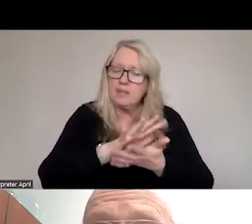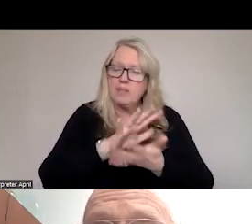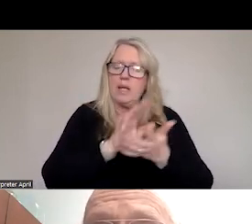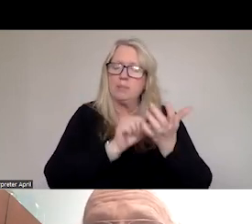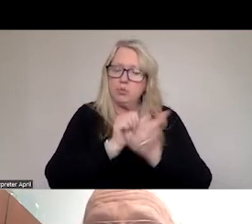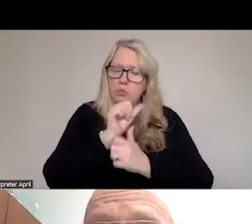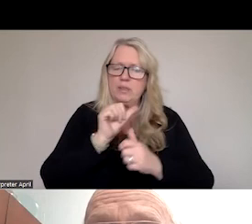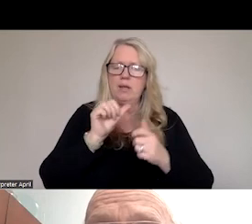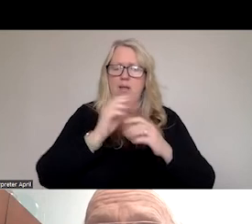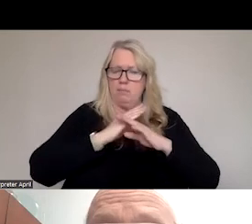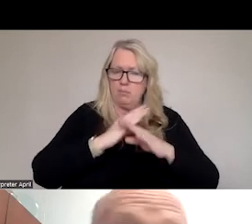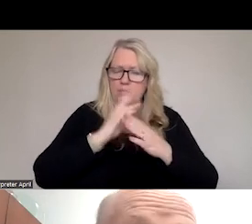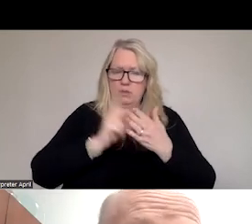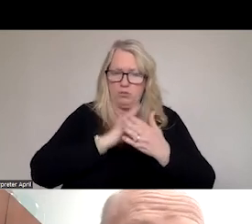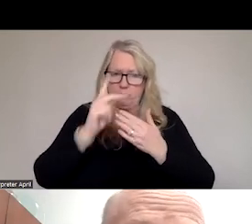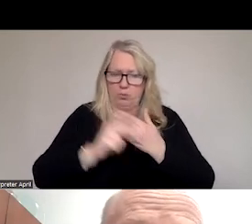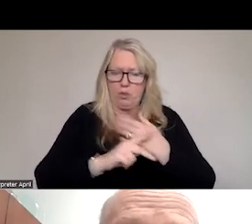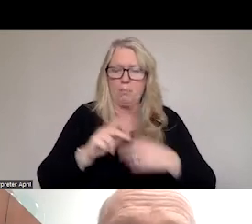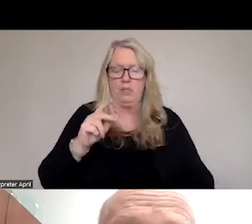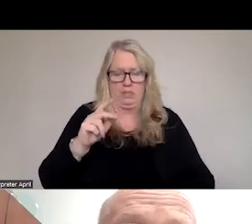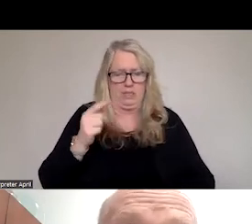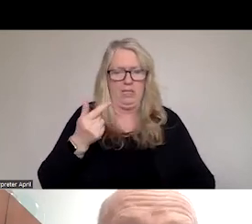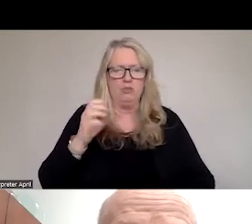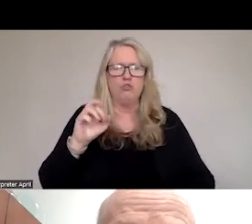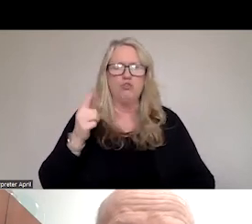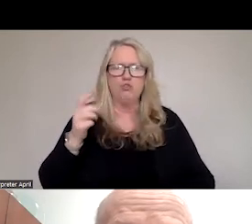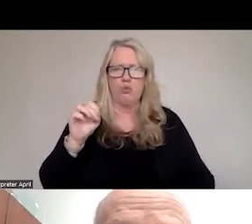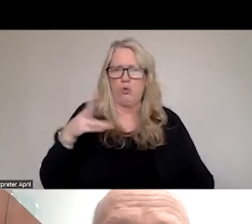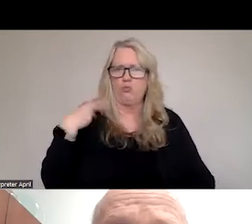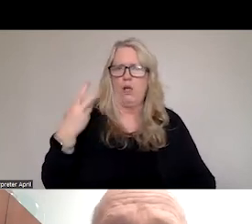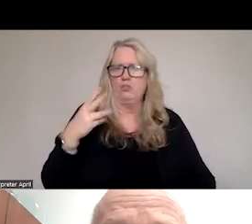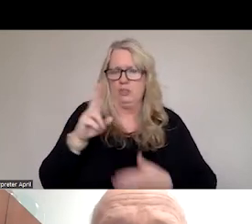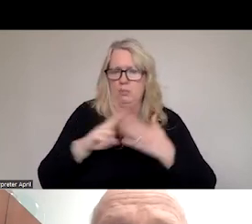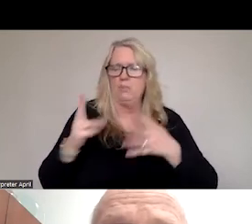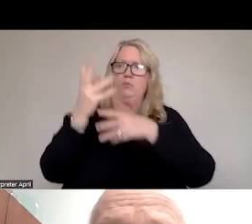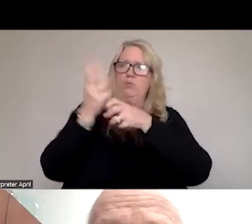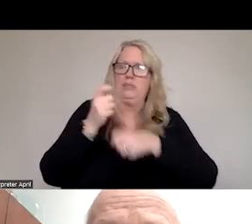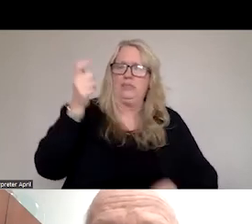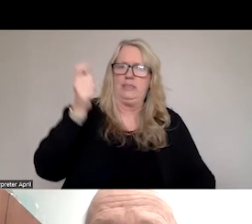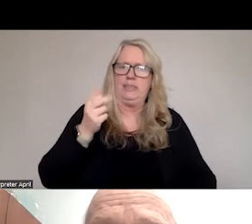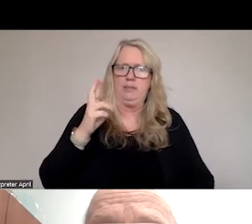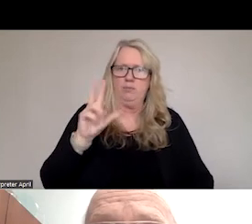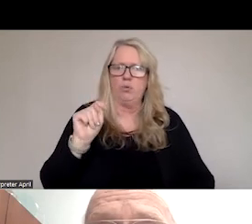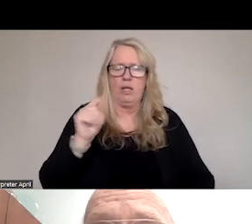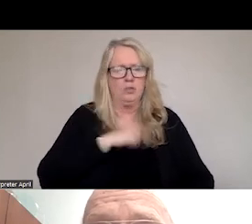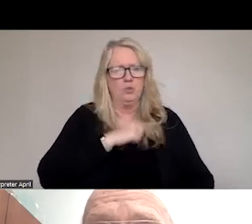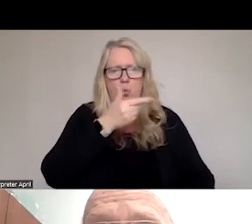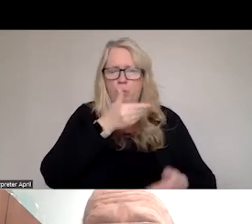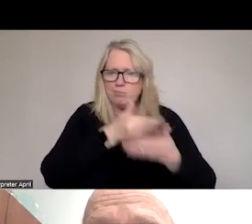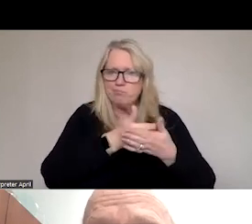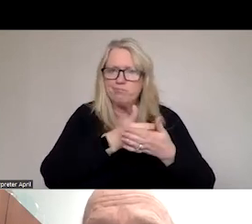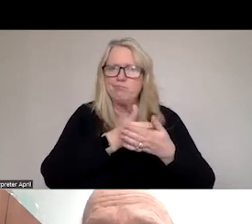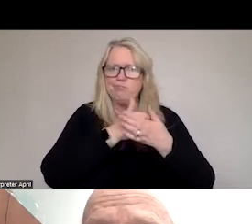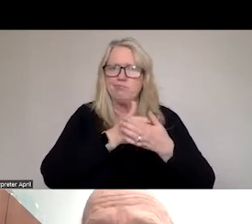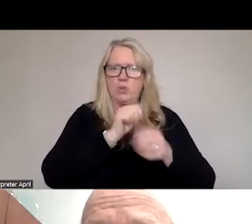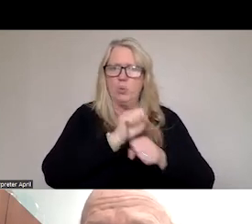program. And in fact, George Washington University received one of those grants. We work closely with them